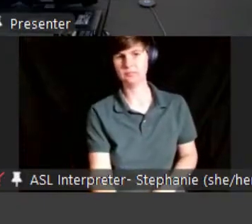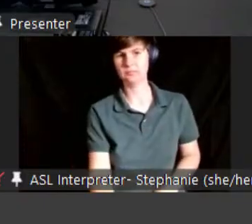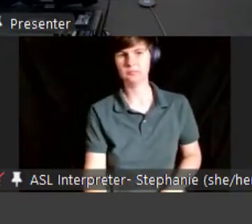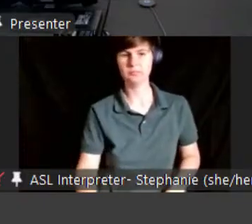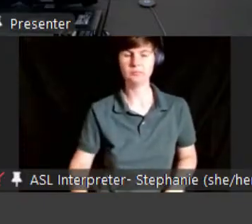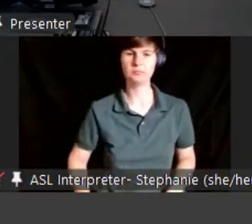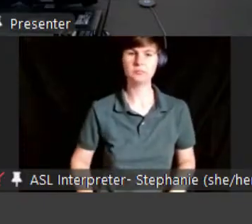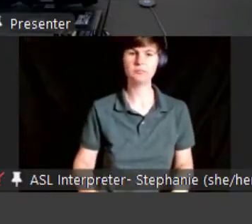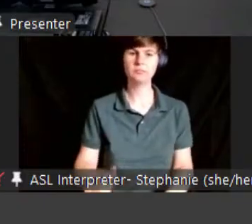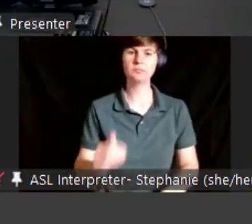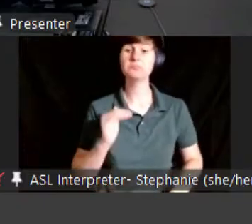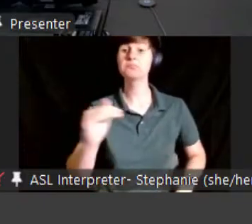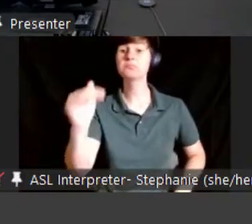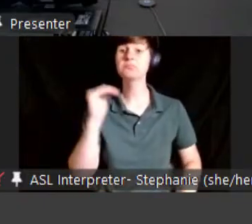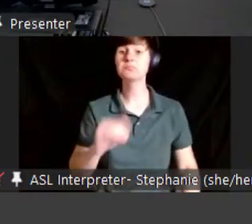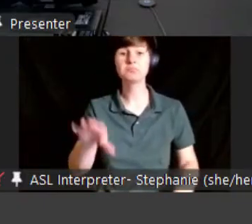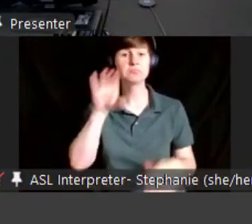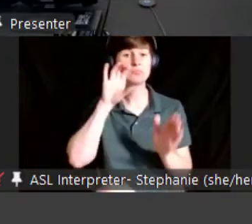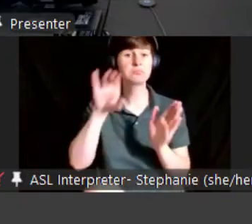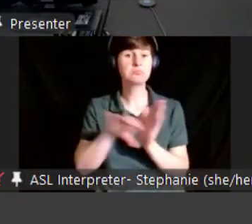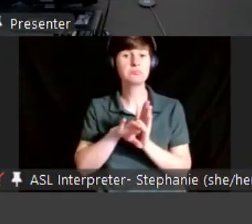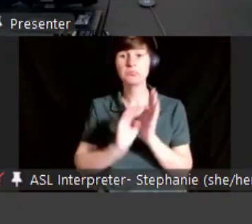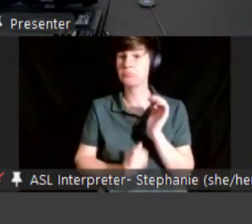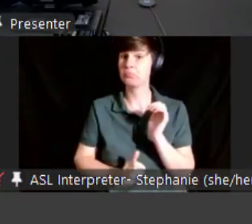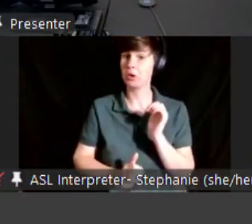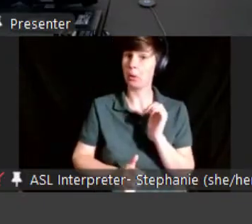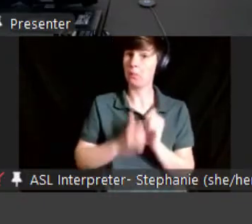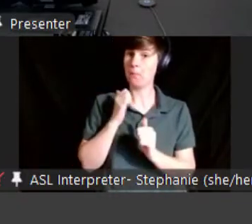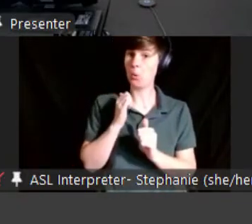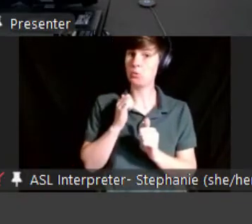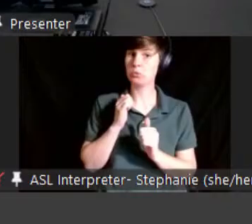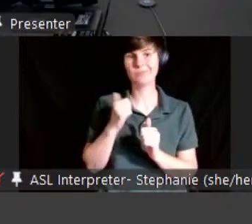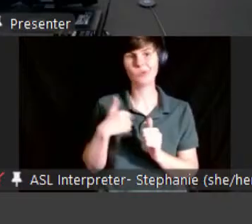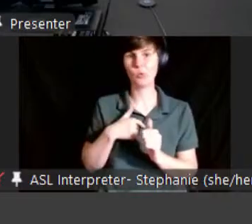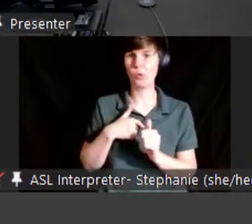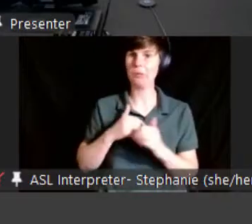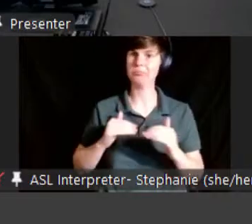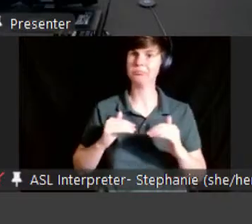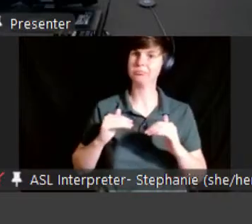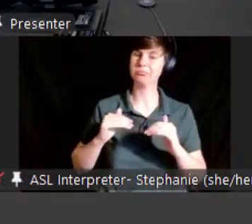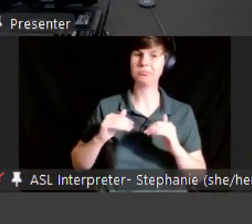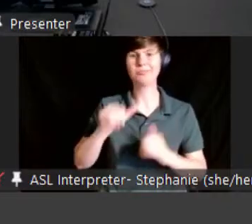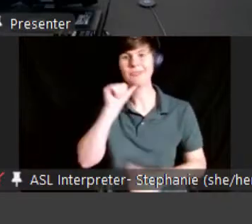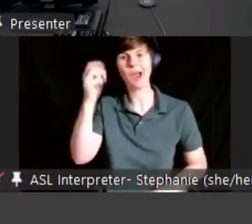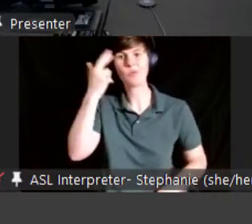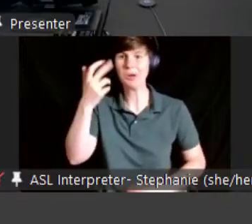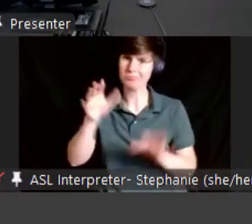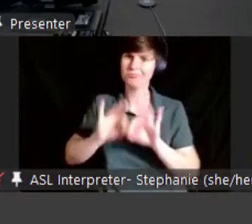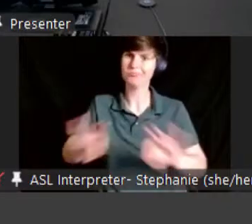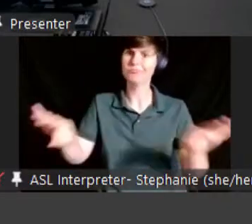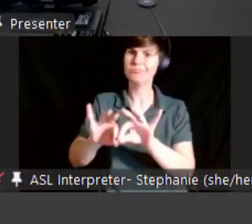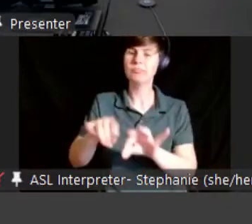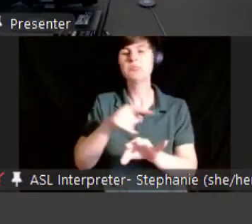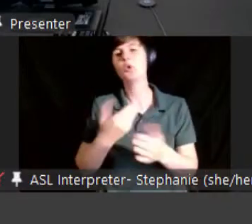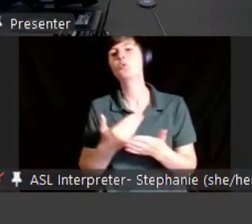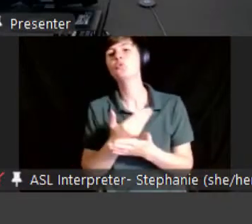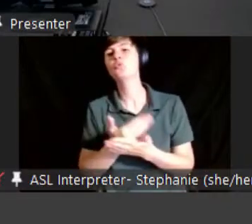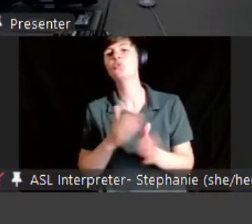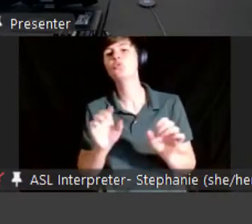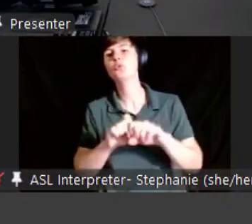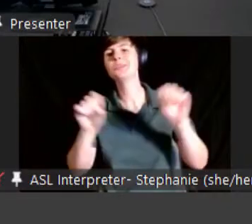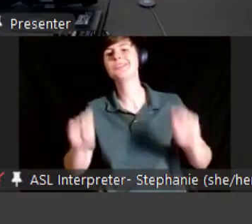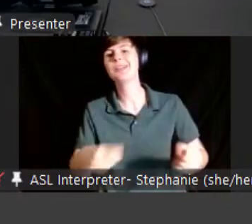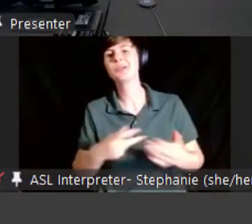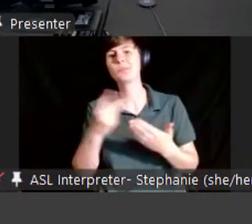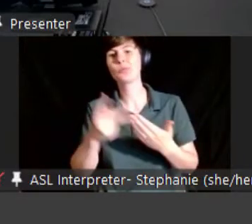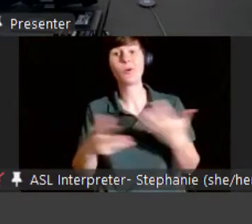The next picture is probably one of the most underappreciated aspects of any of these new station projects. It is the new